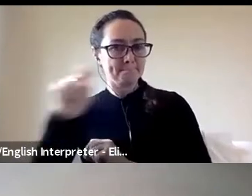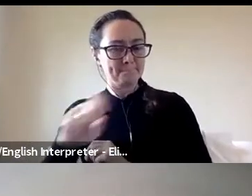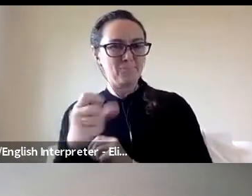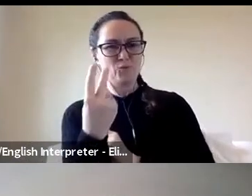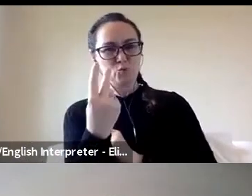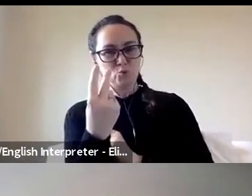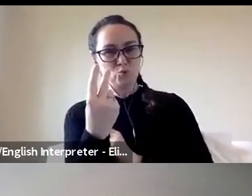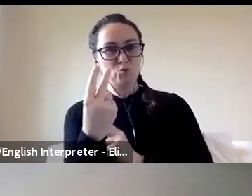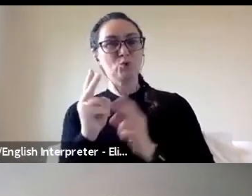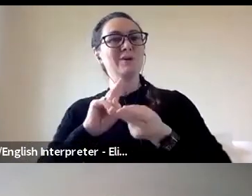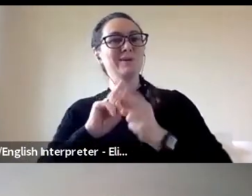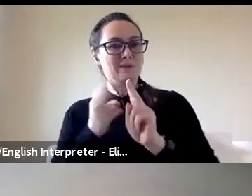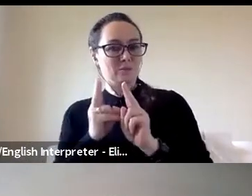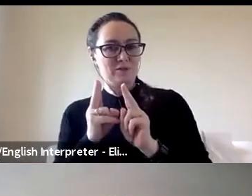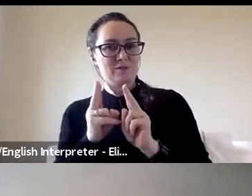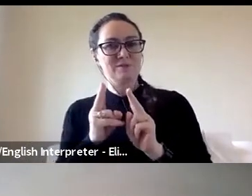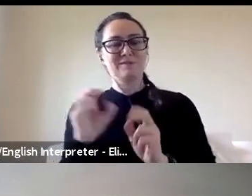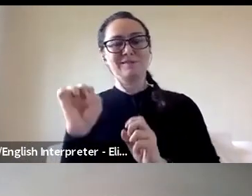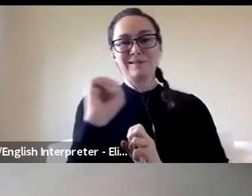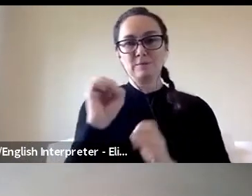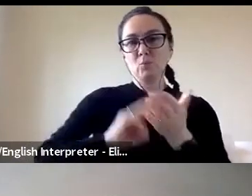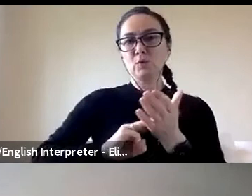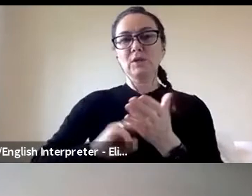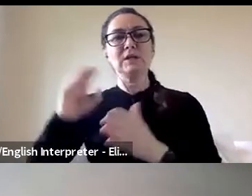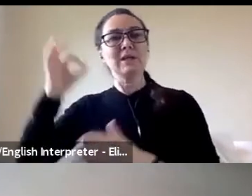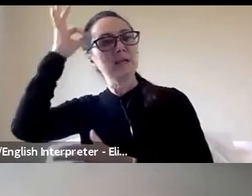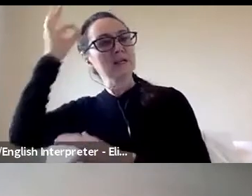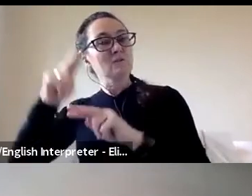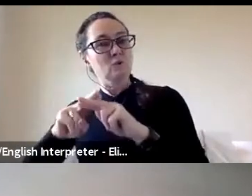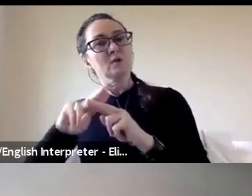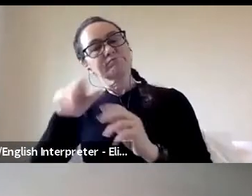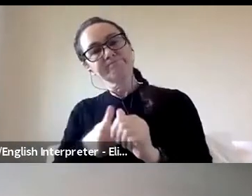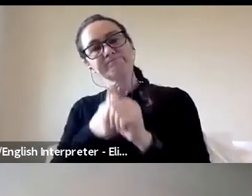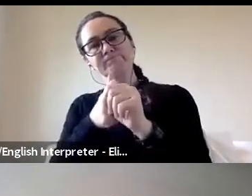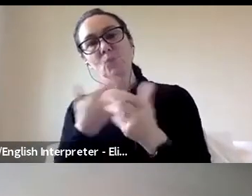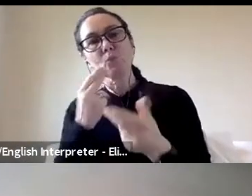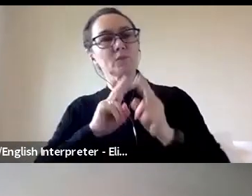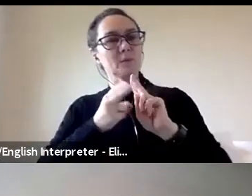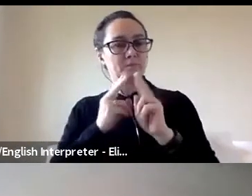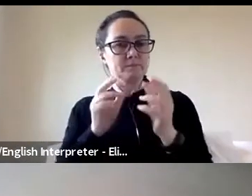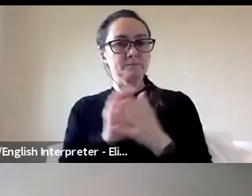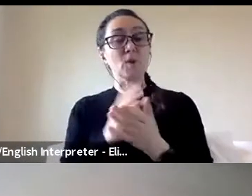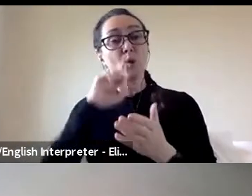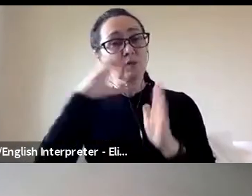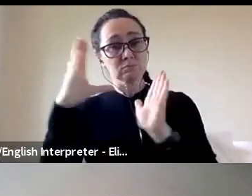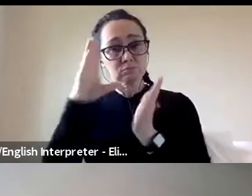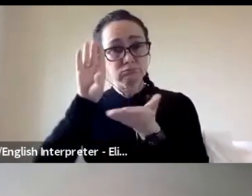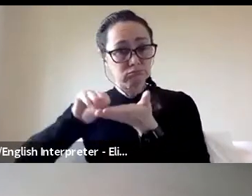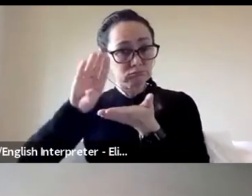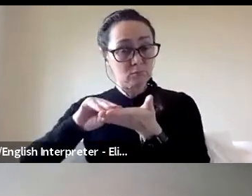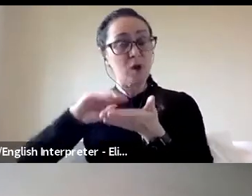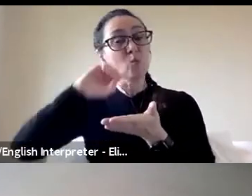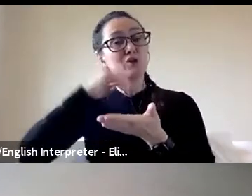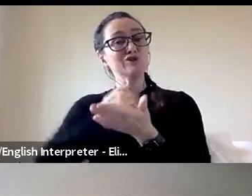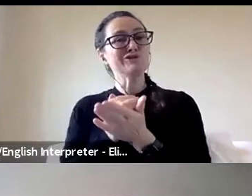Interactions, who will be providing British Sign Language support for us today. We will be recording this webinar and we will share the